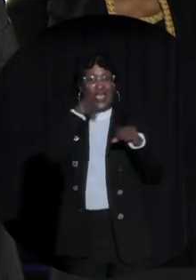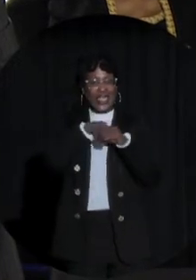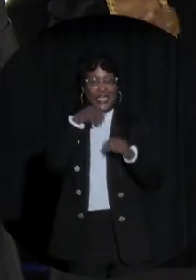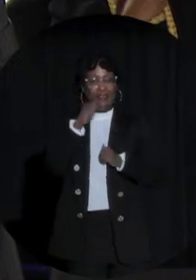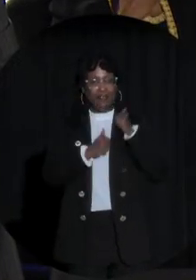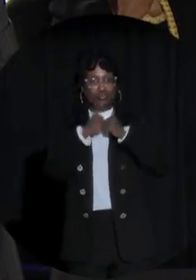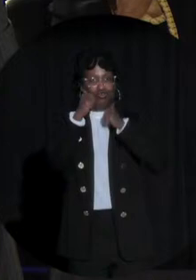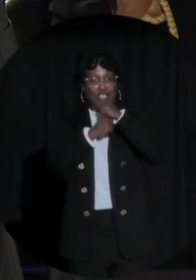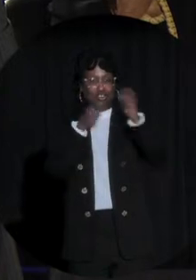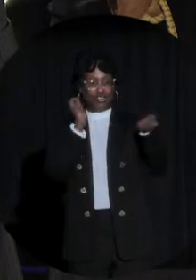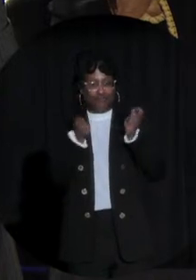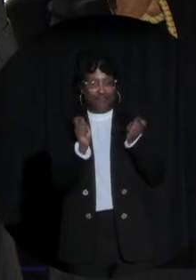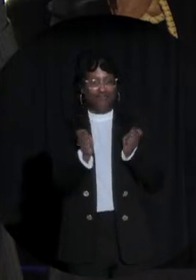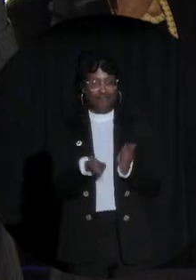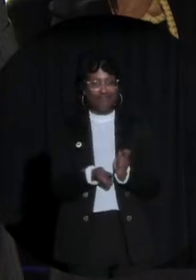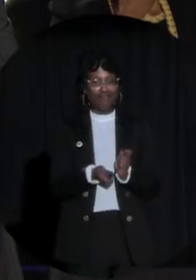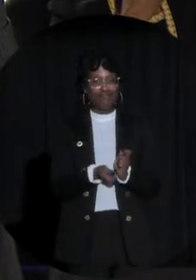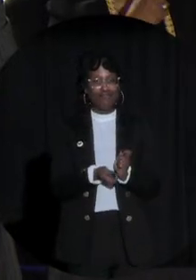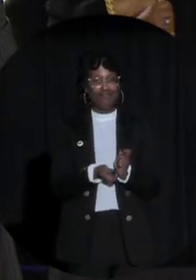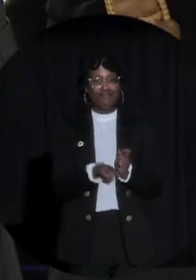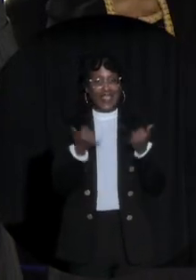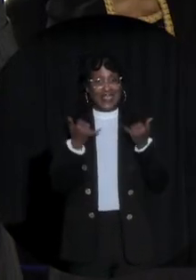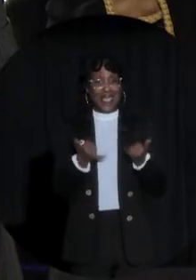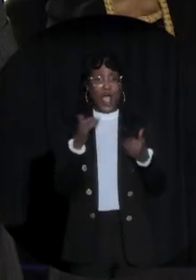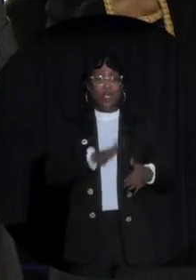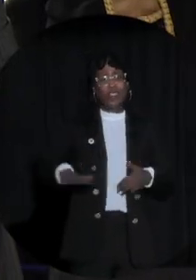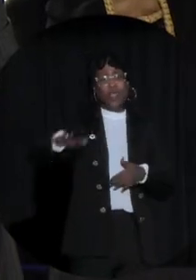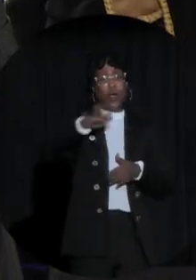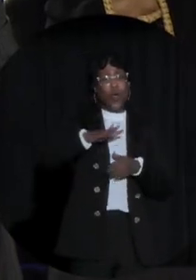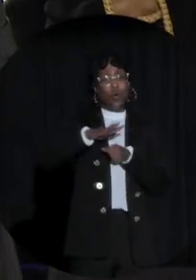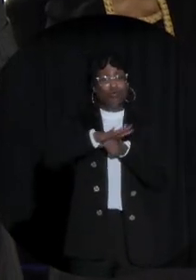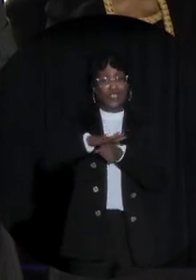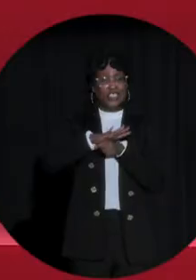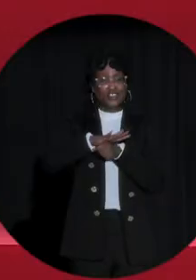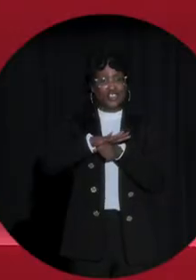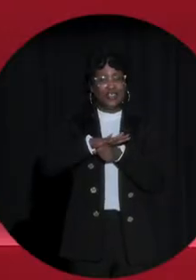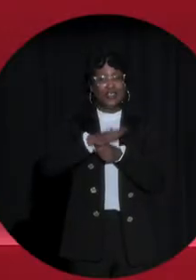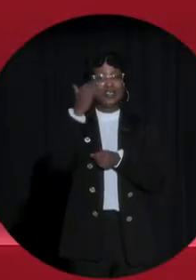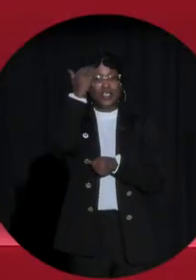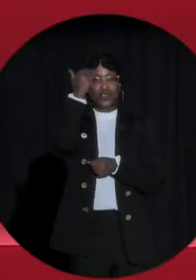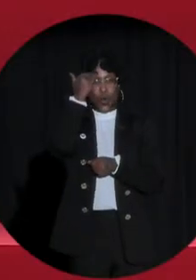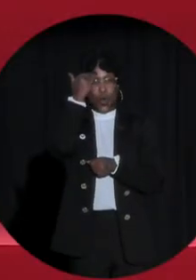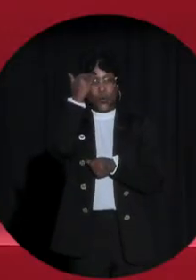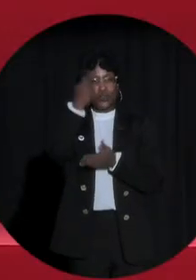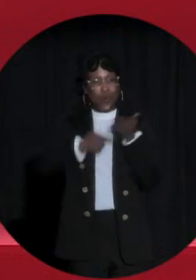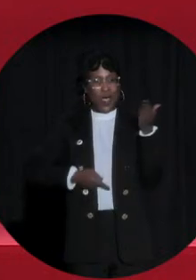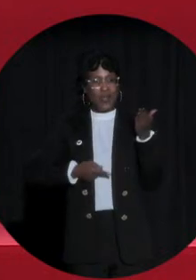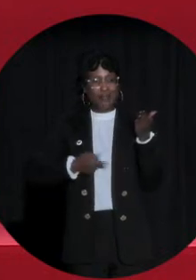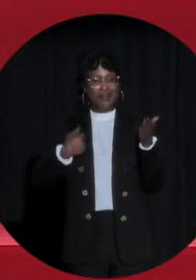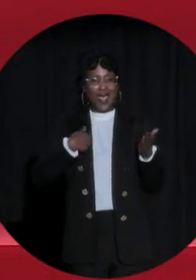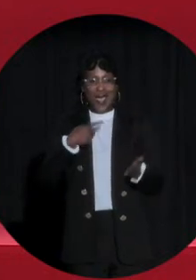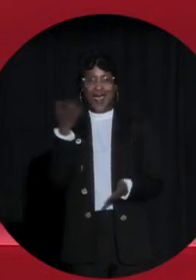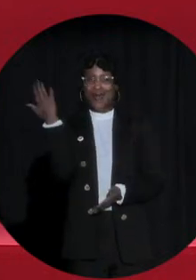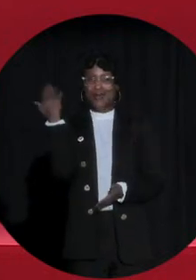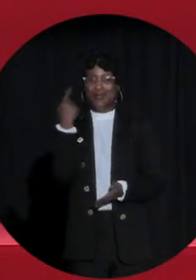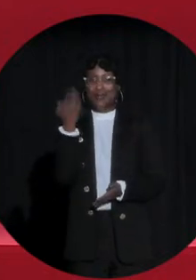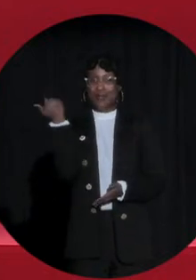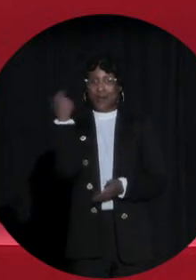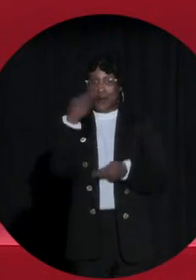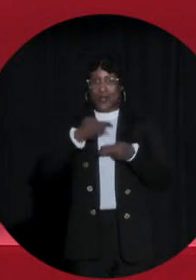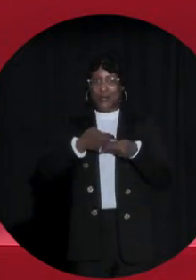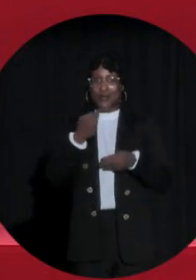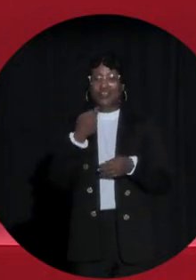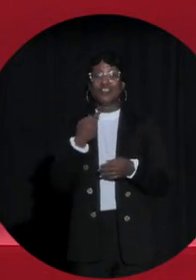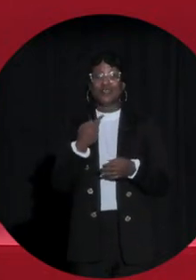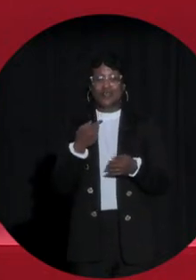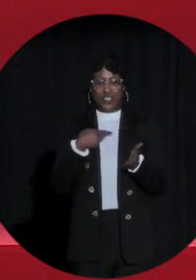state, actually the whole region, knows what I have long said to be true. You should never bet against a Prince Georgian because we